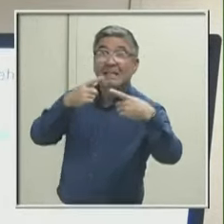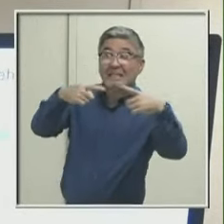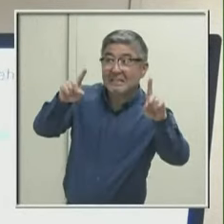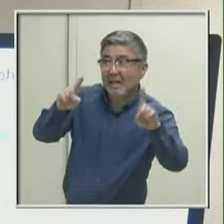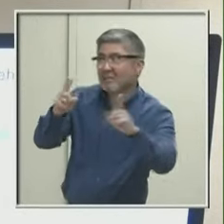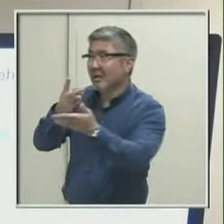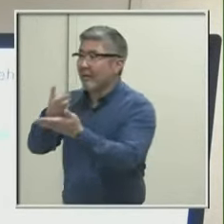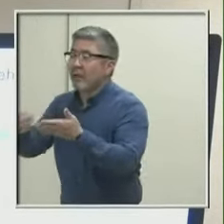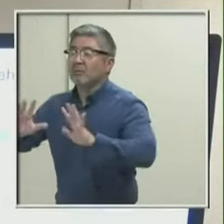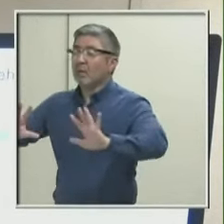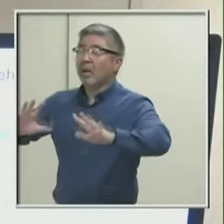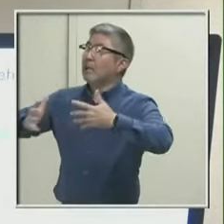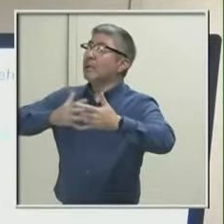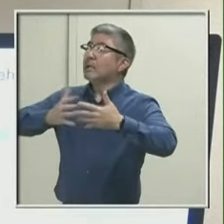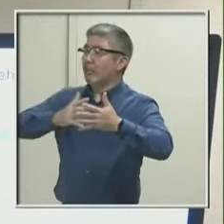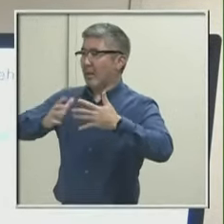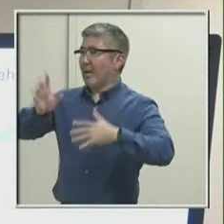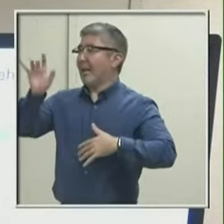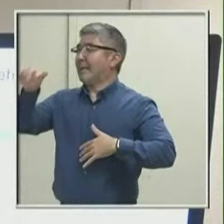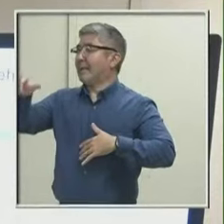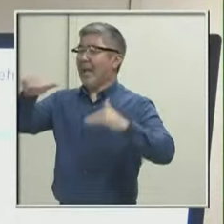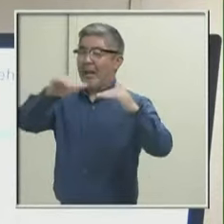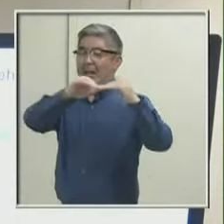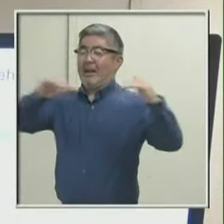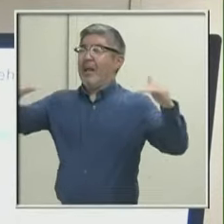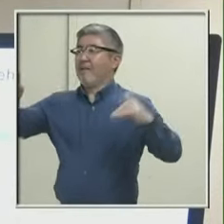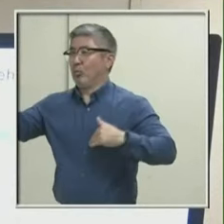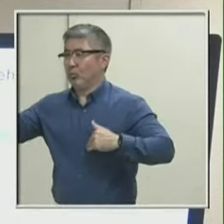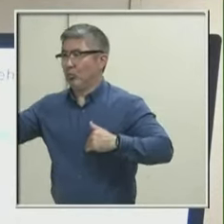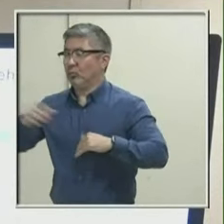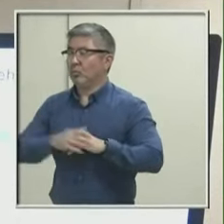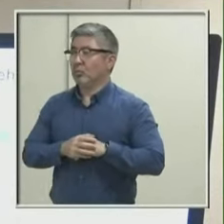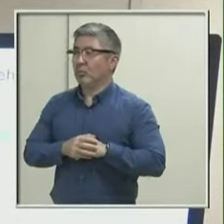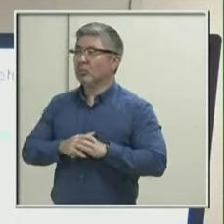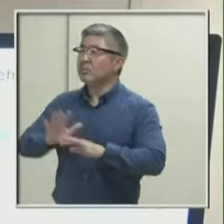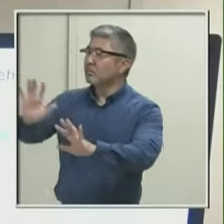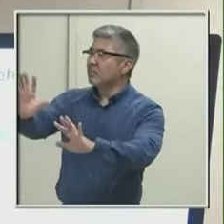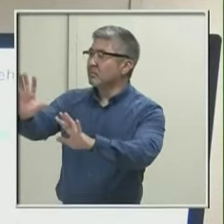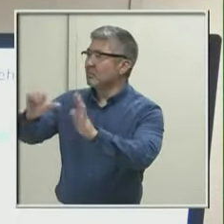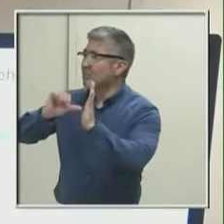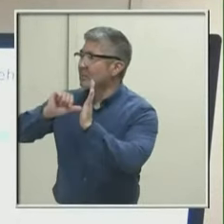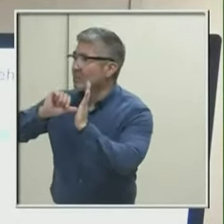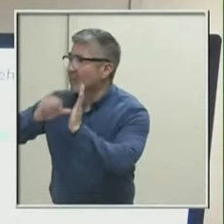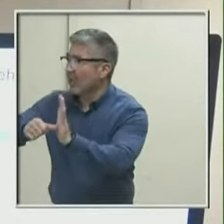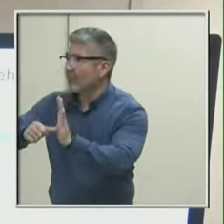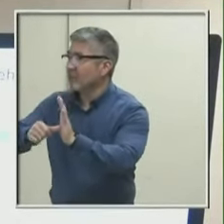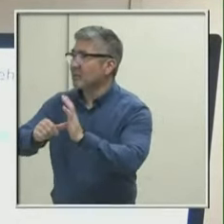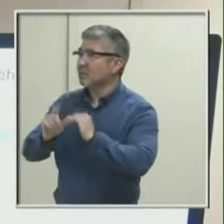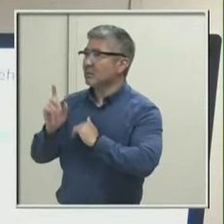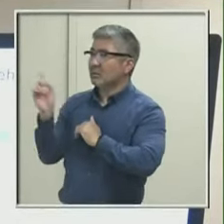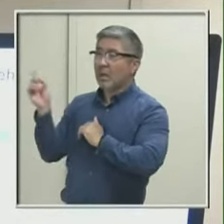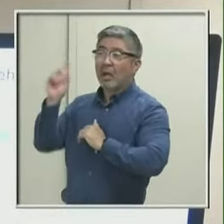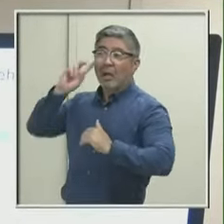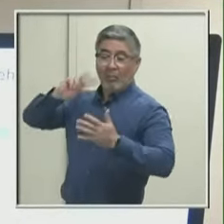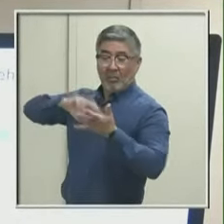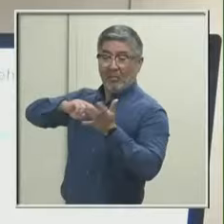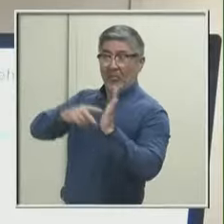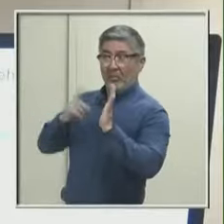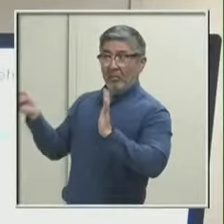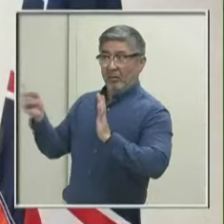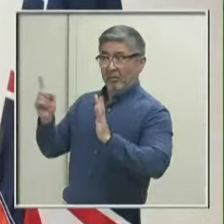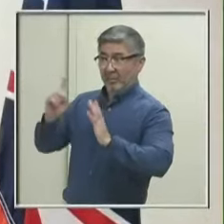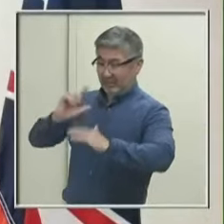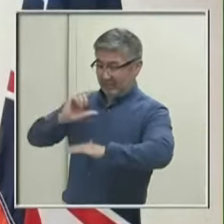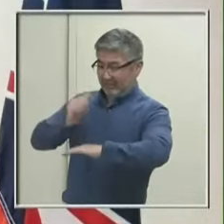what happens in phase two. And I want to be clear. The purpose, the underlying foundation of this report is not to